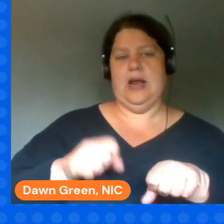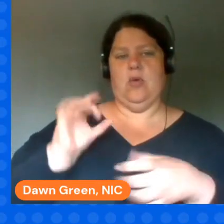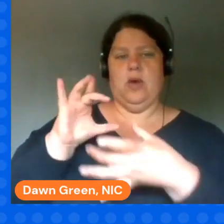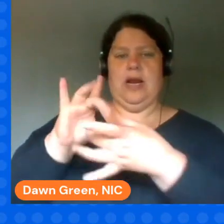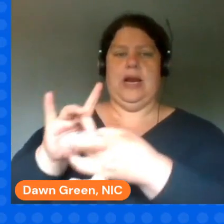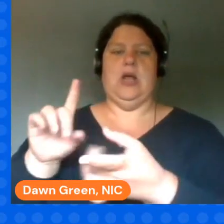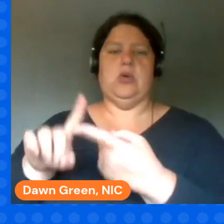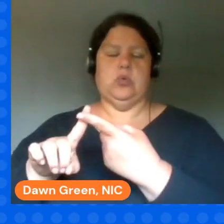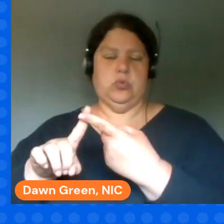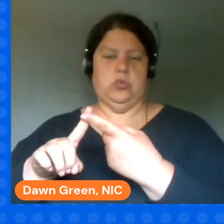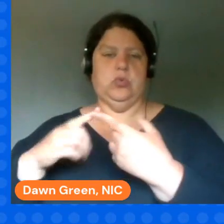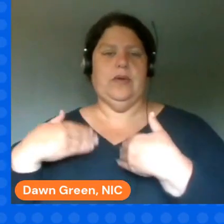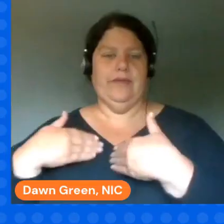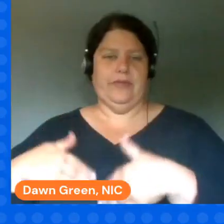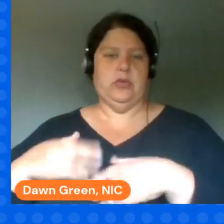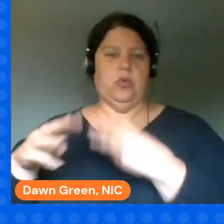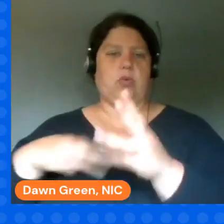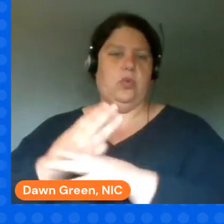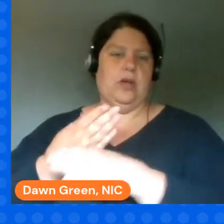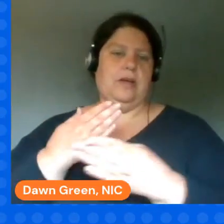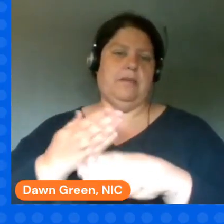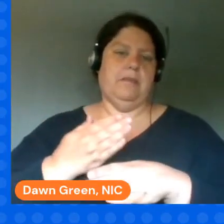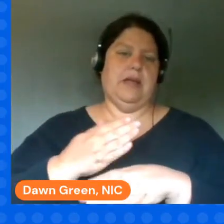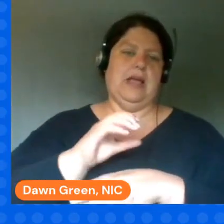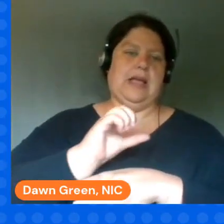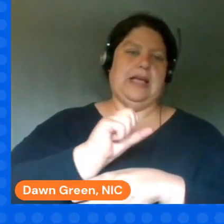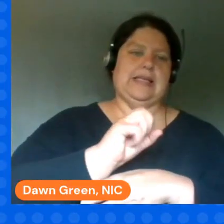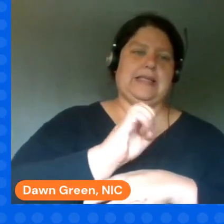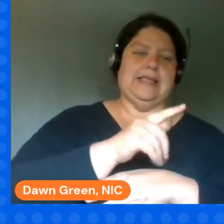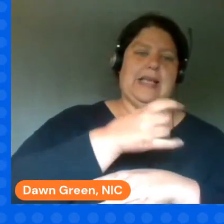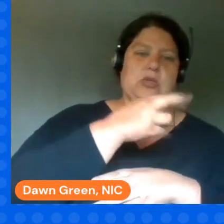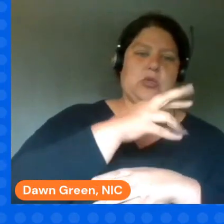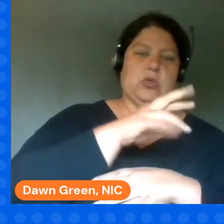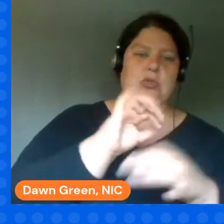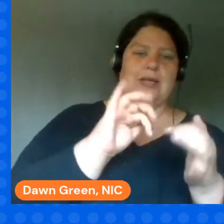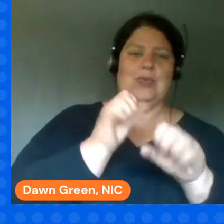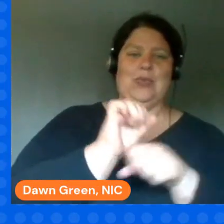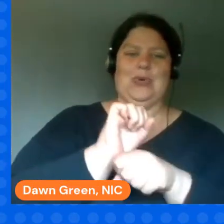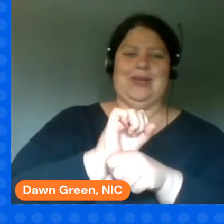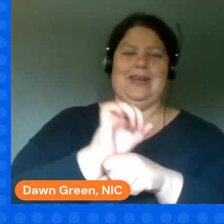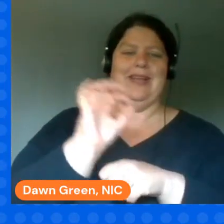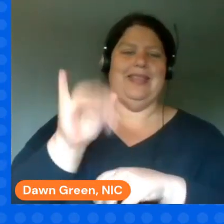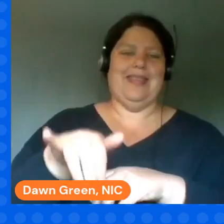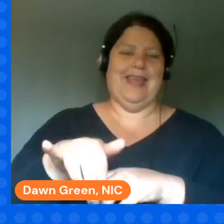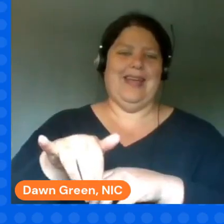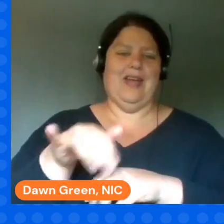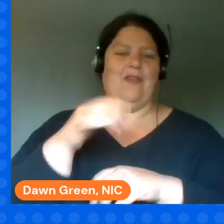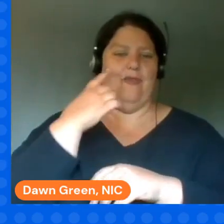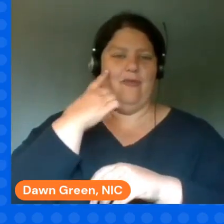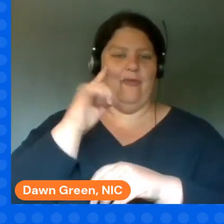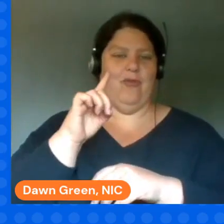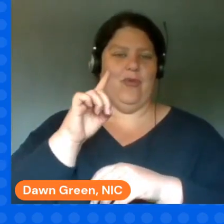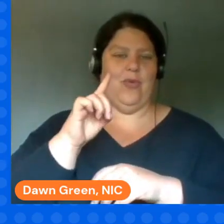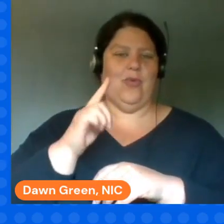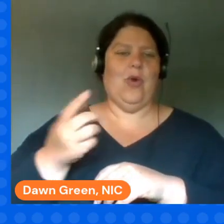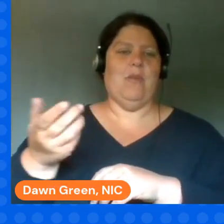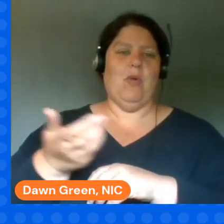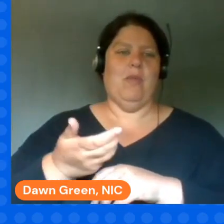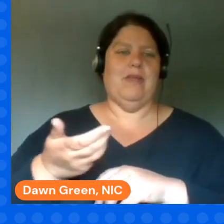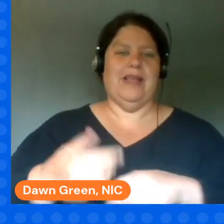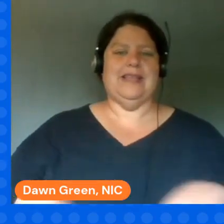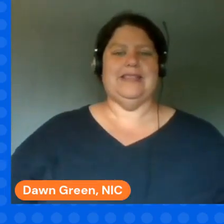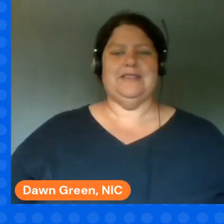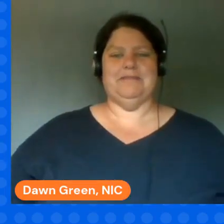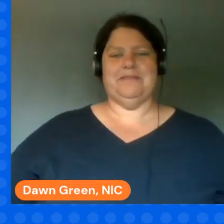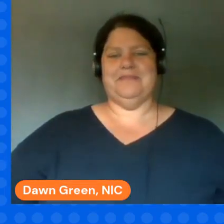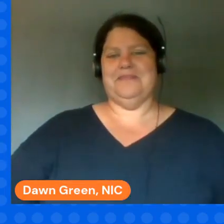How, through sensors and things like that. So how does that work, for mobile device? Yeah, so I'm happy